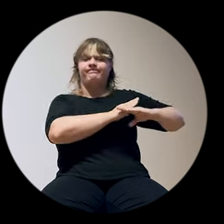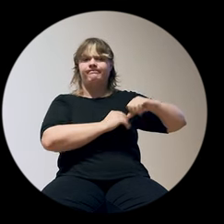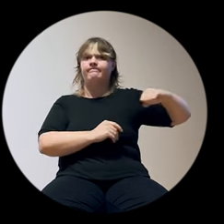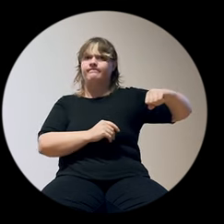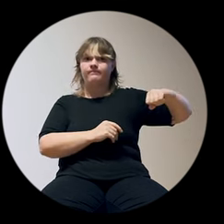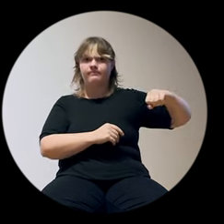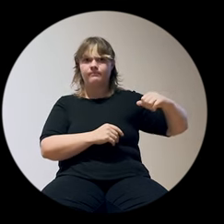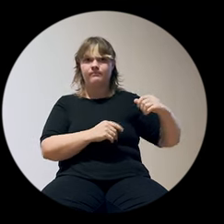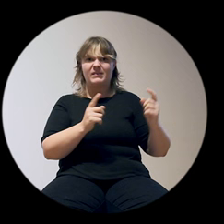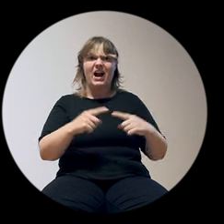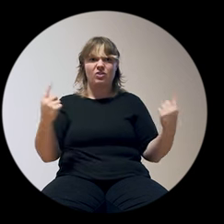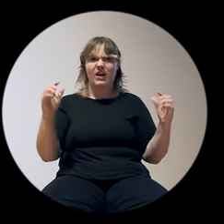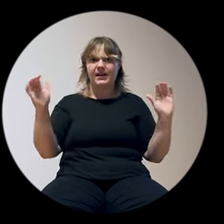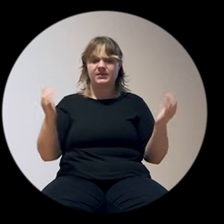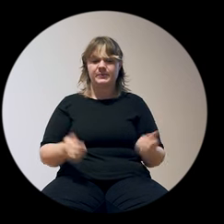someone out.